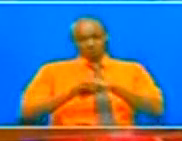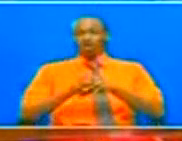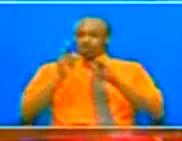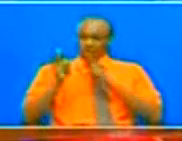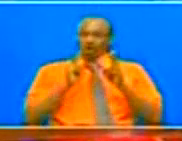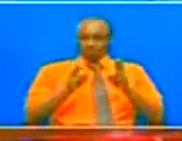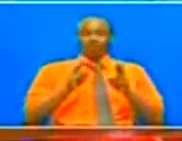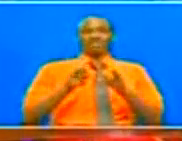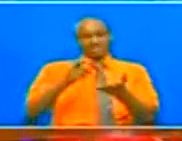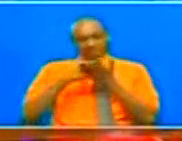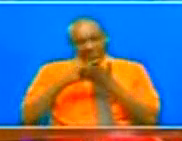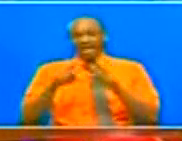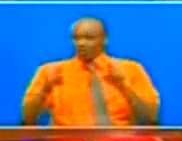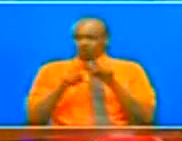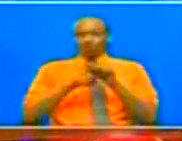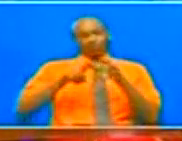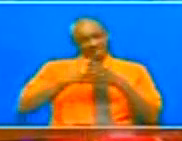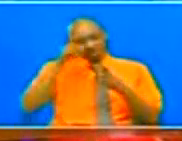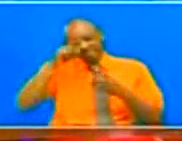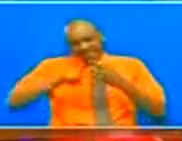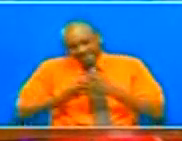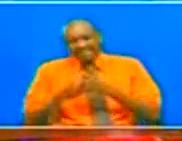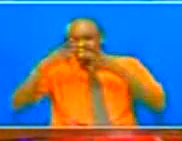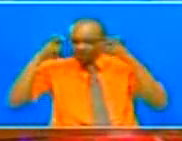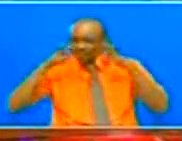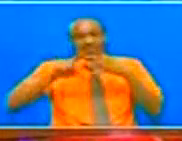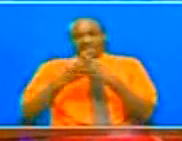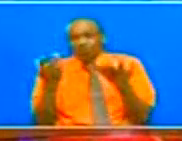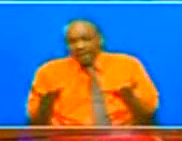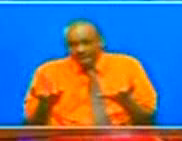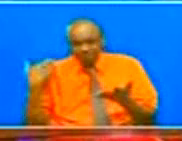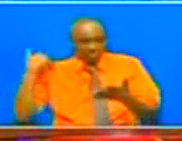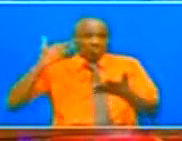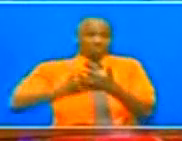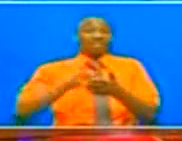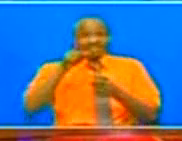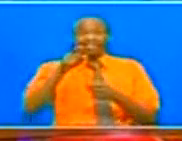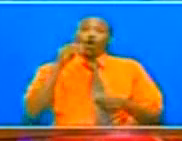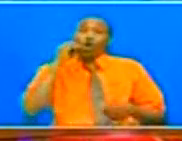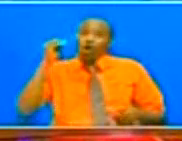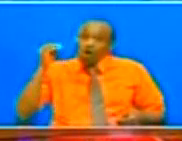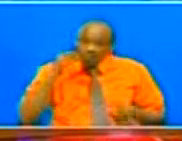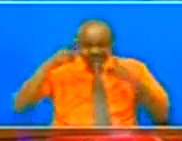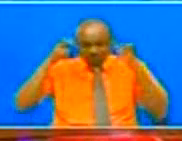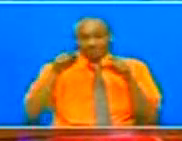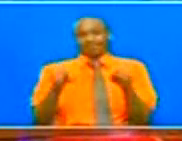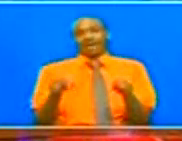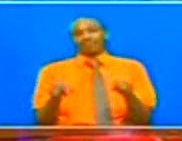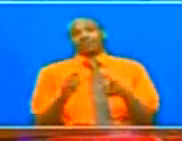forward and also the genesis of terrorism in this country. Make that homegrown